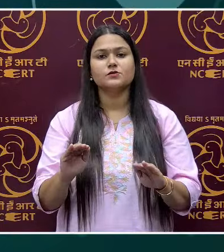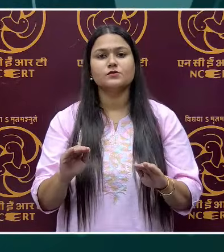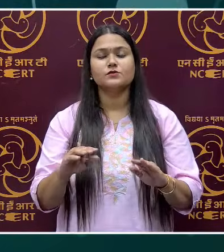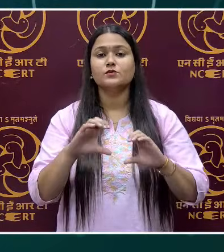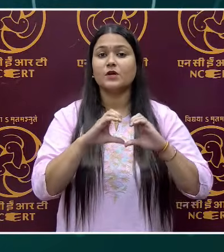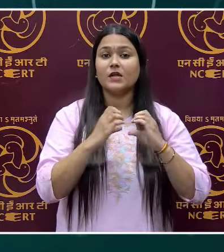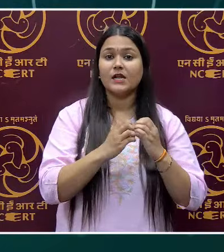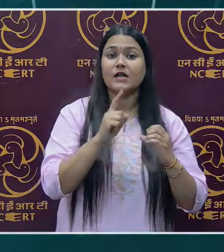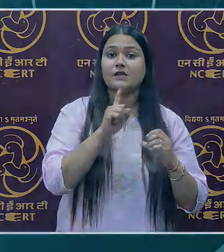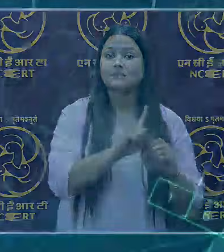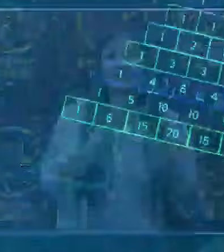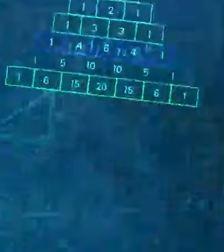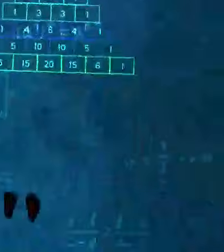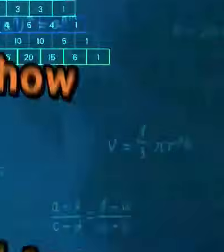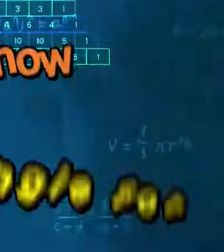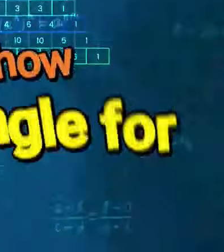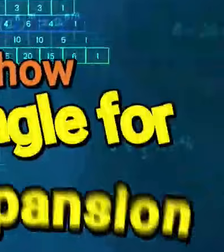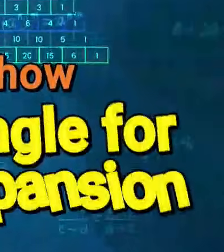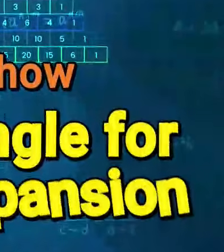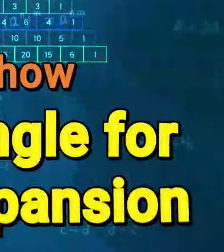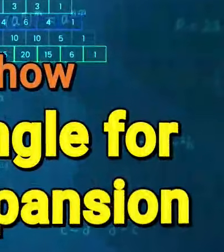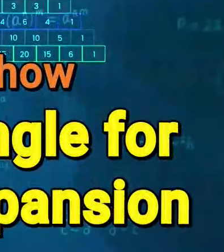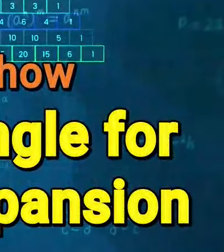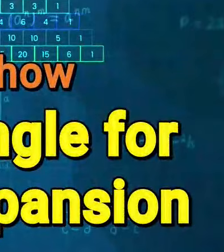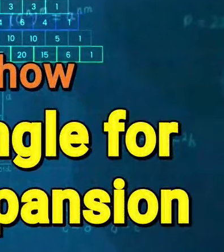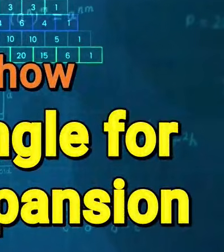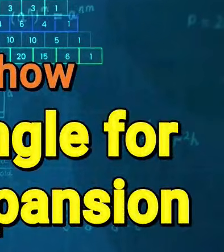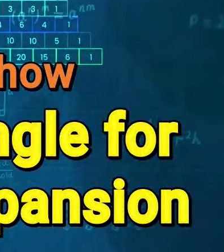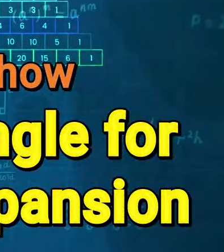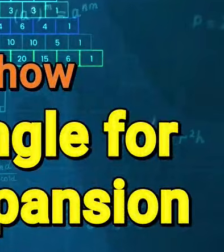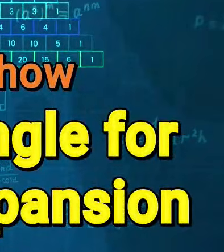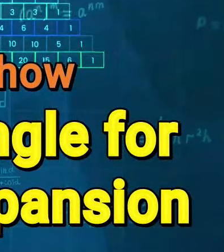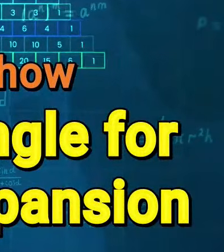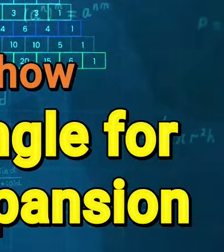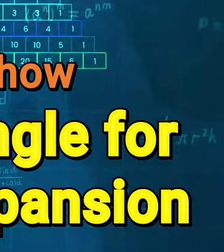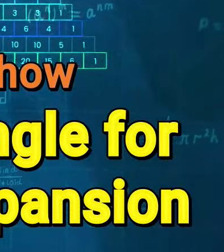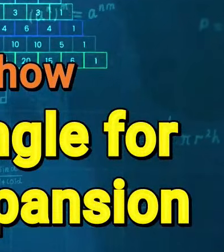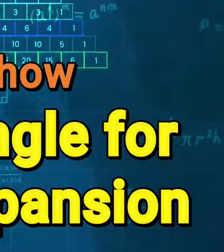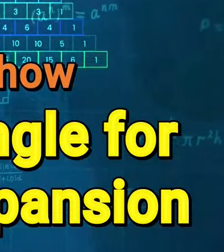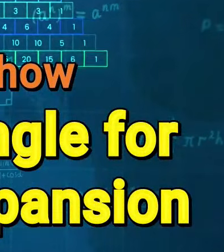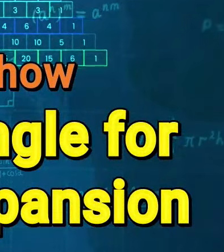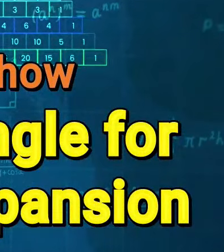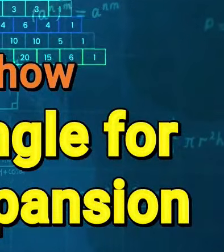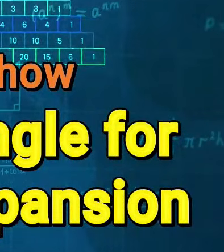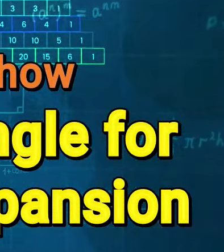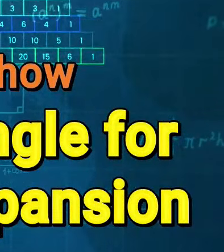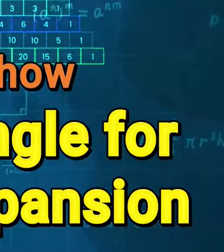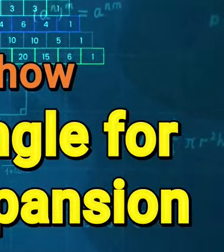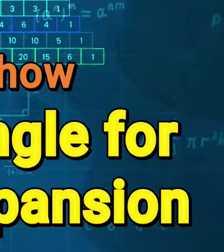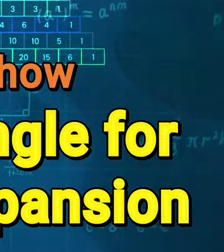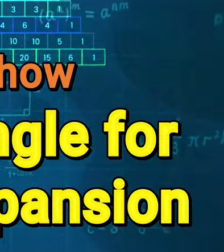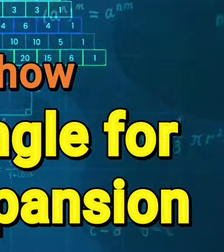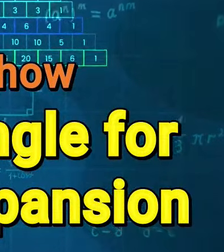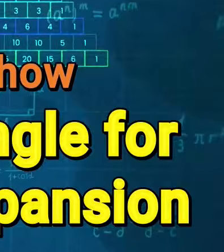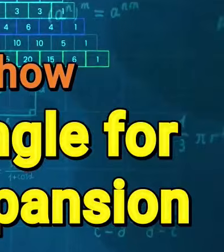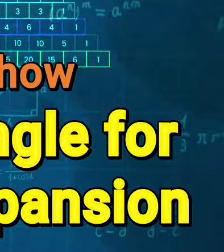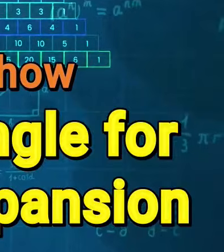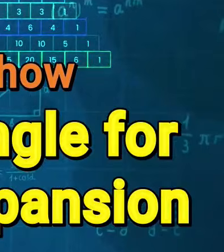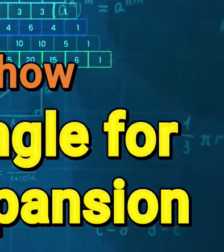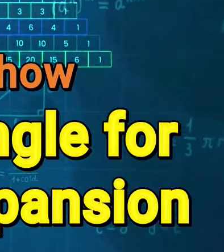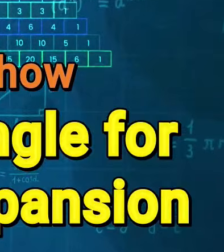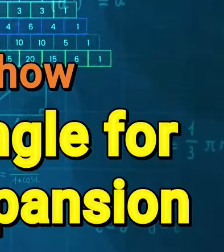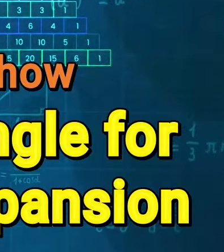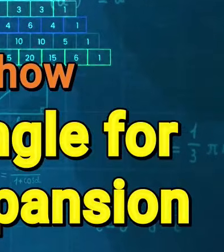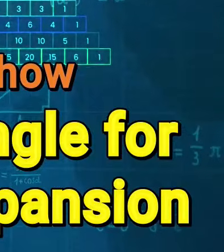11th. The topic or the demonstration that we are going to show is demonstration of simulation to show construction of